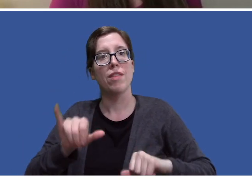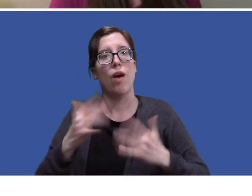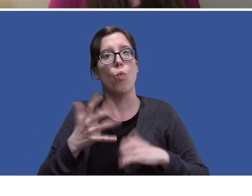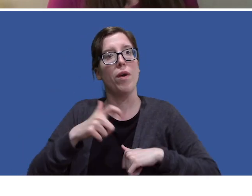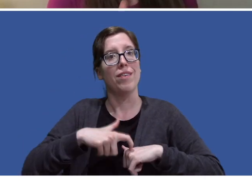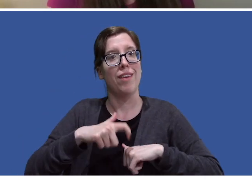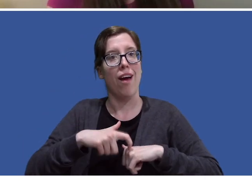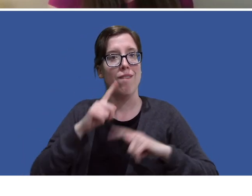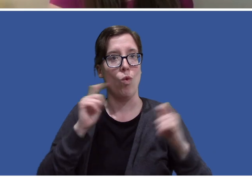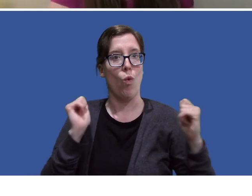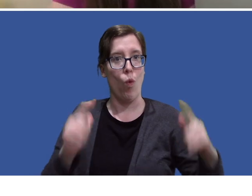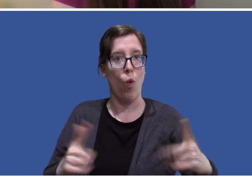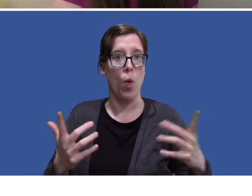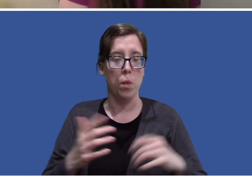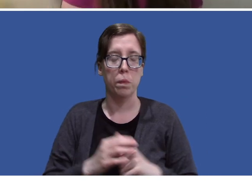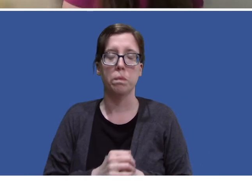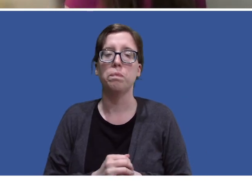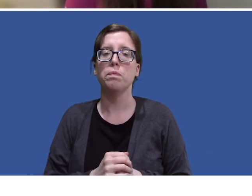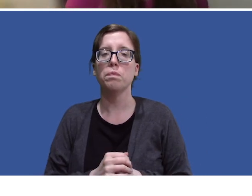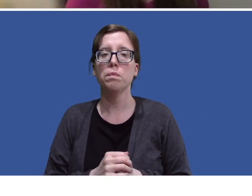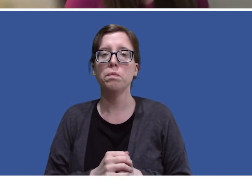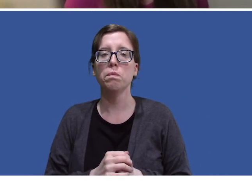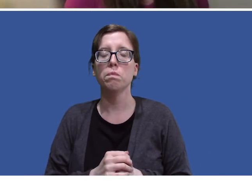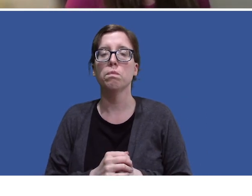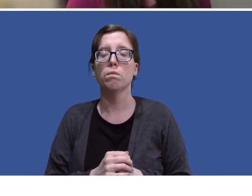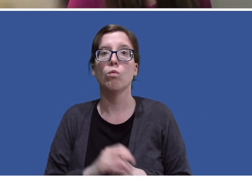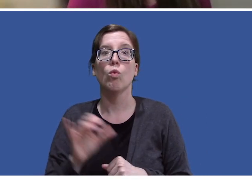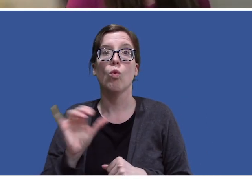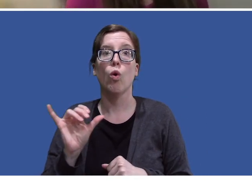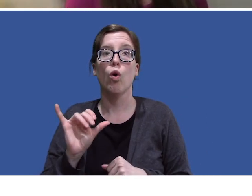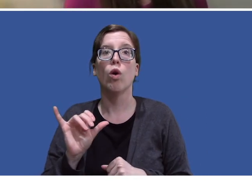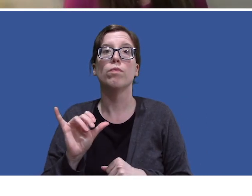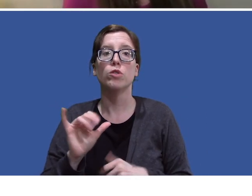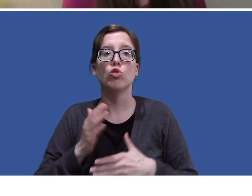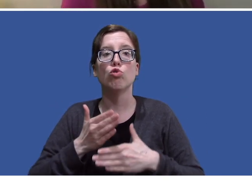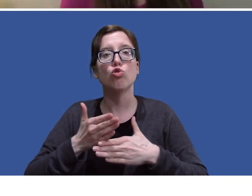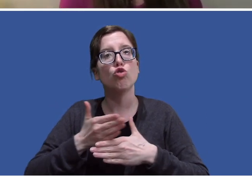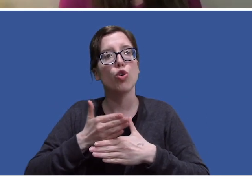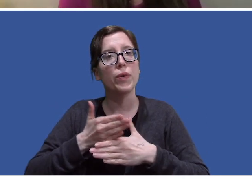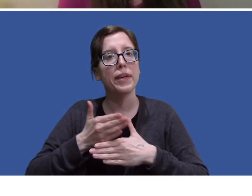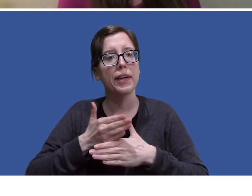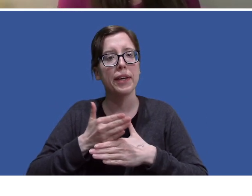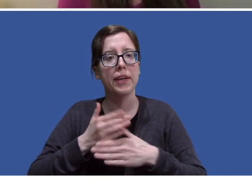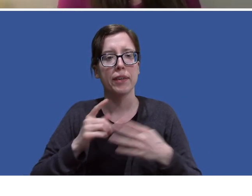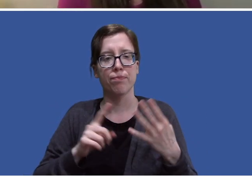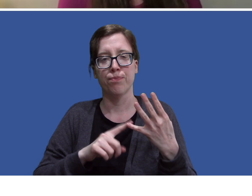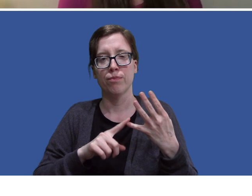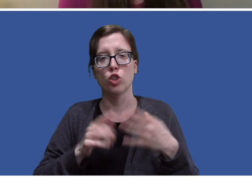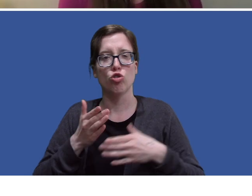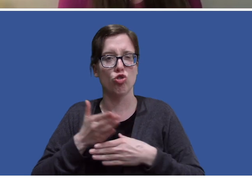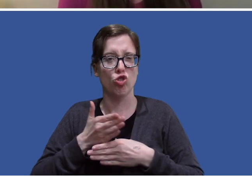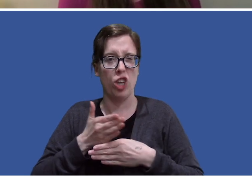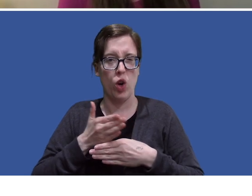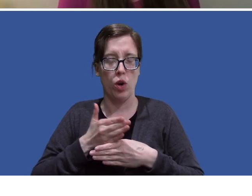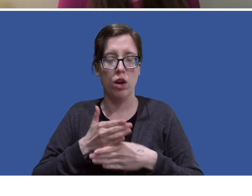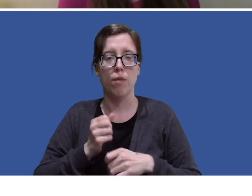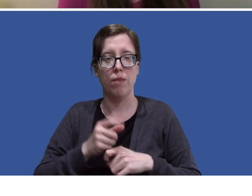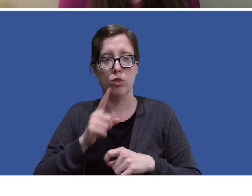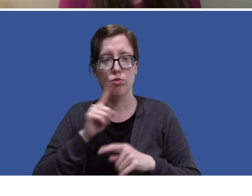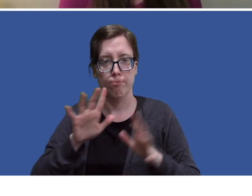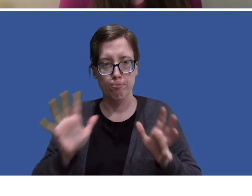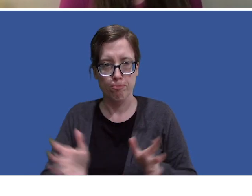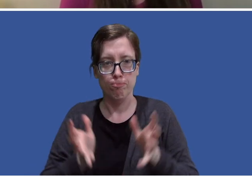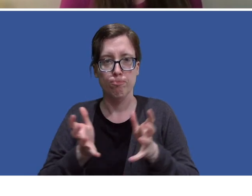Additionally, sharing. So just making sure that you continue to foster those peer-to-peer interactions. So during those